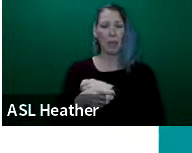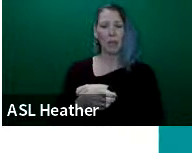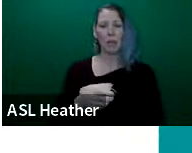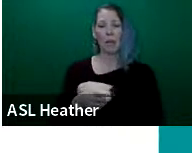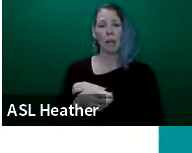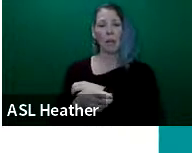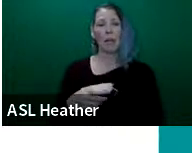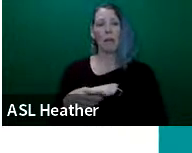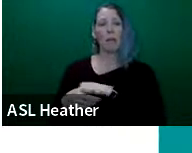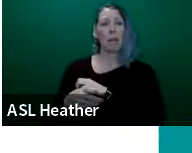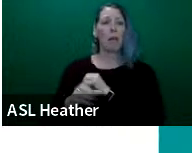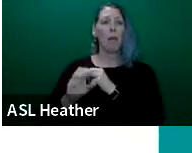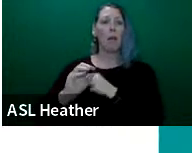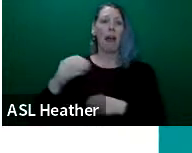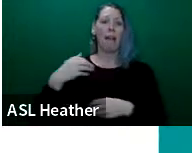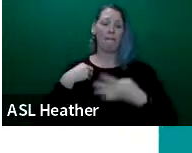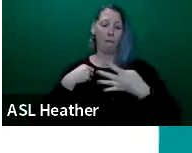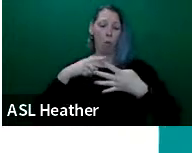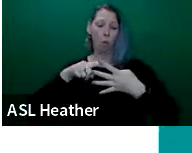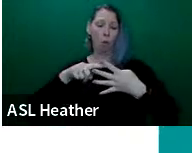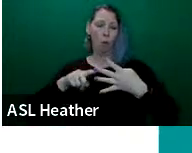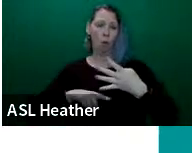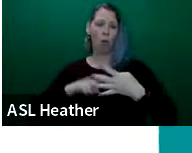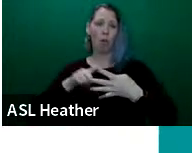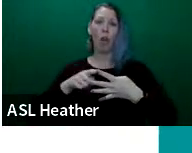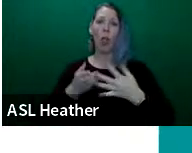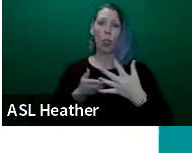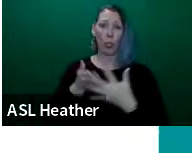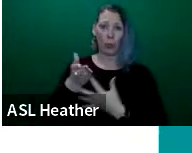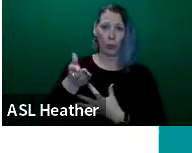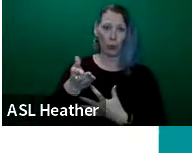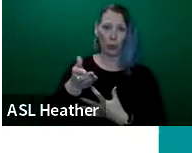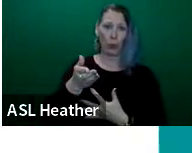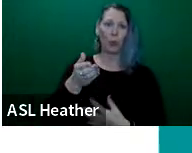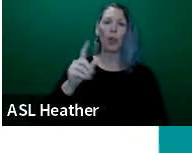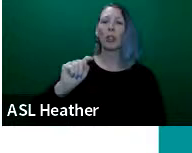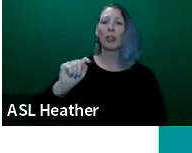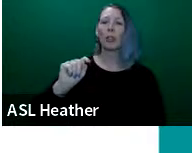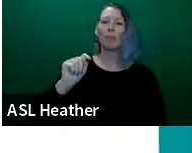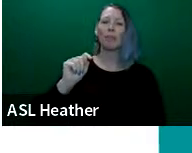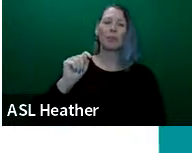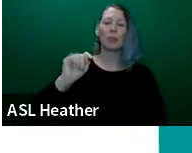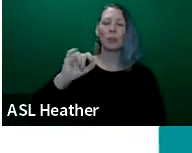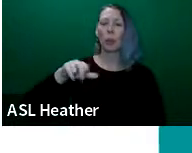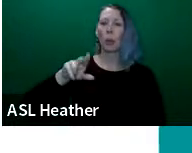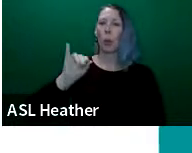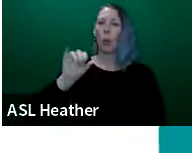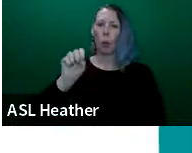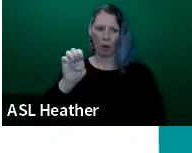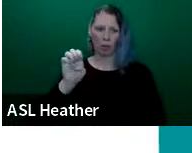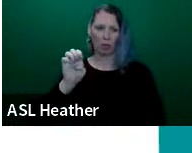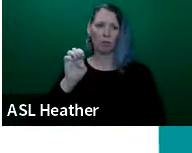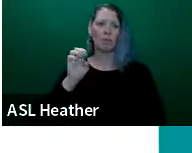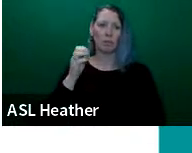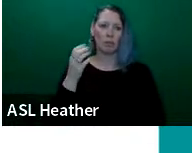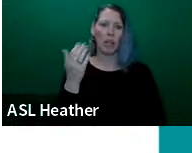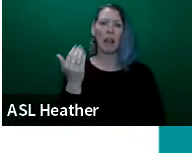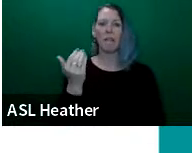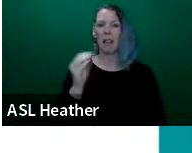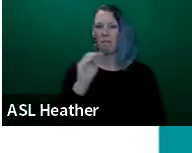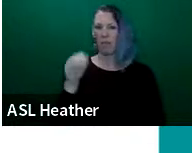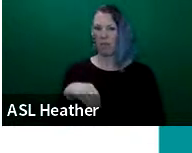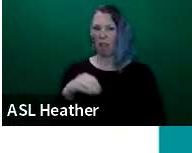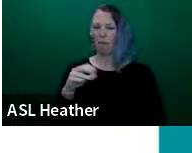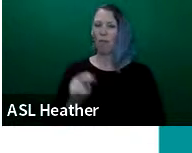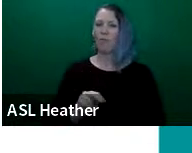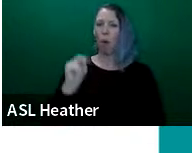got OD patterns. There's 4 lines there. Kind of the through trip is the turquoise. So it's about 15% start outside of the program area. North